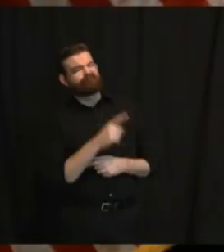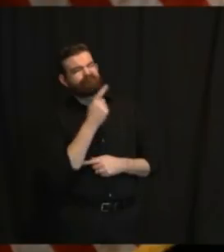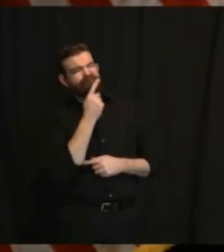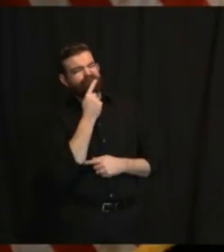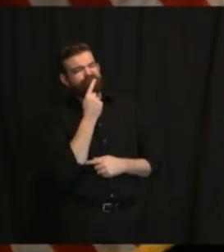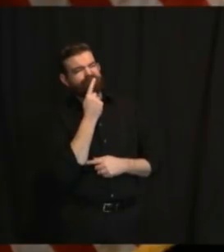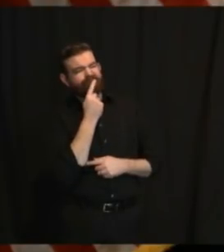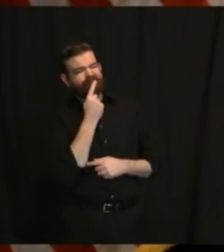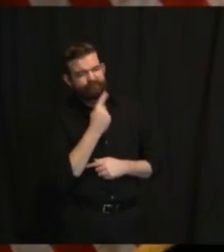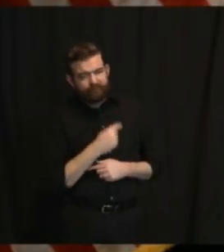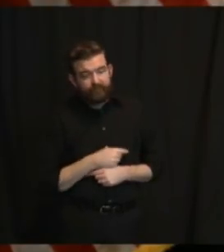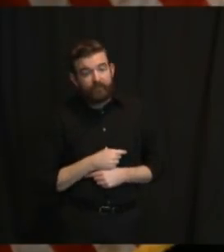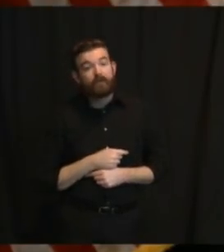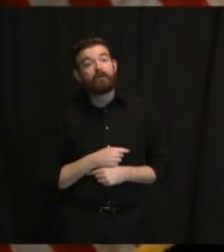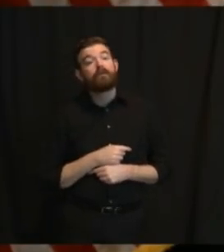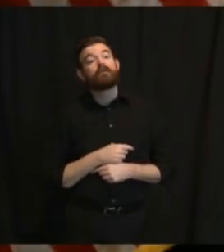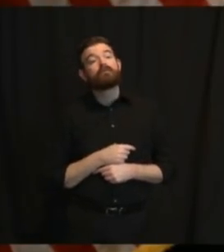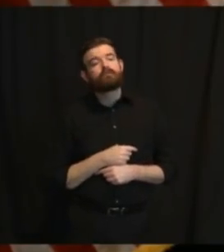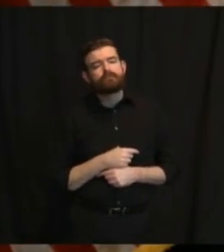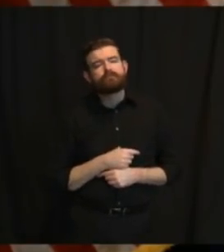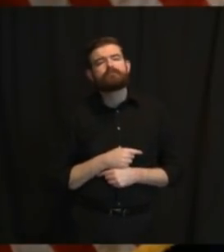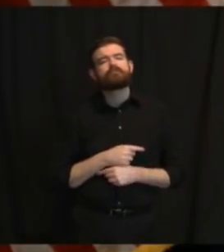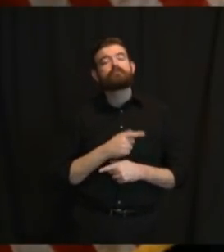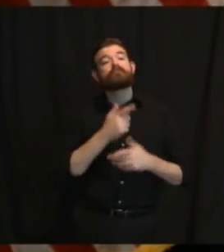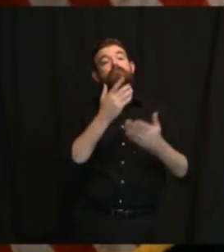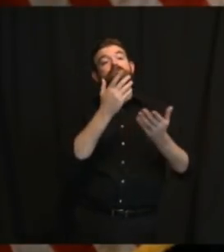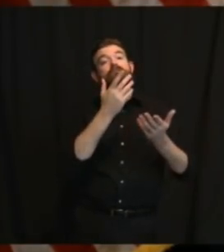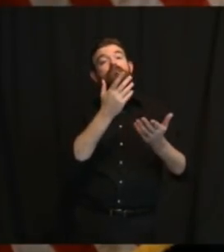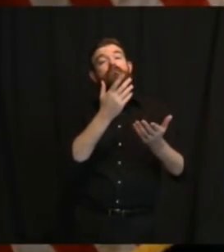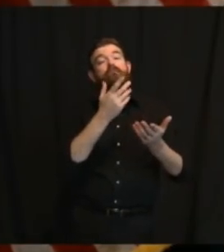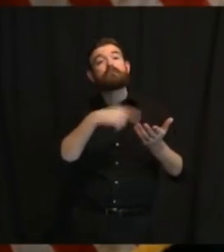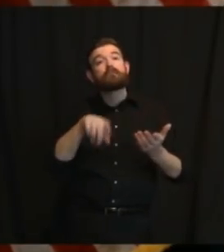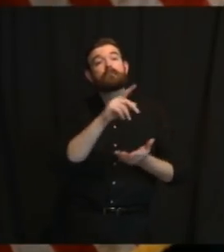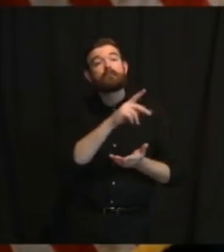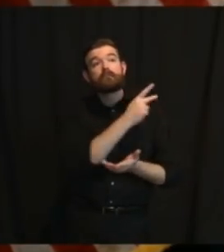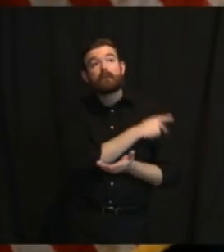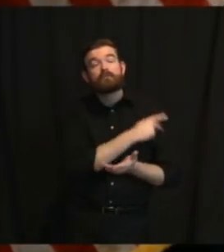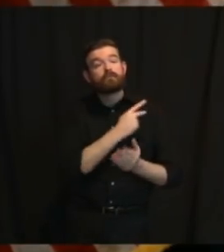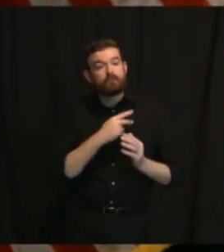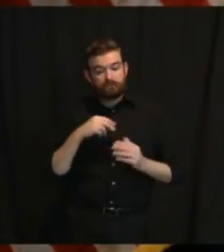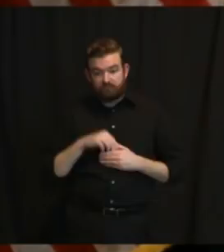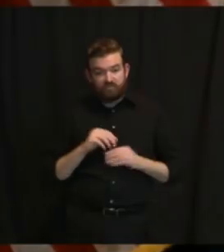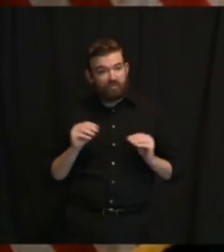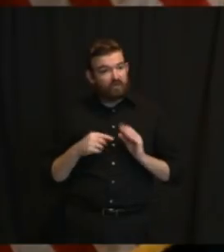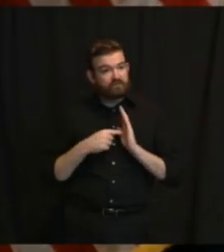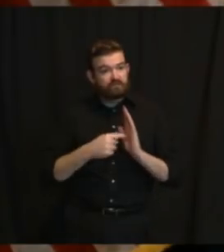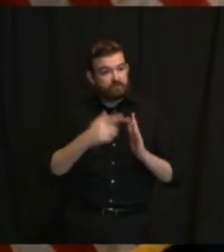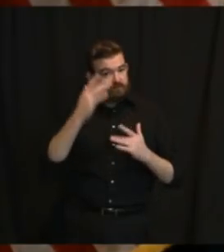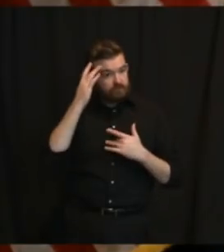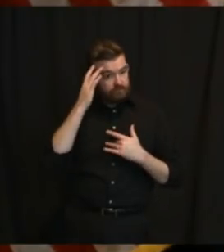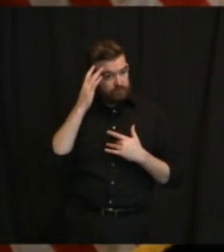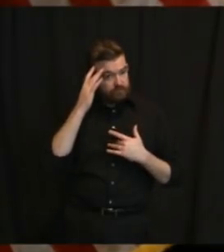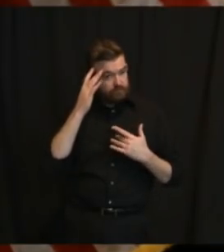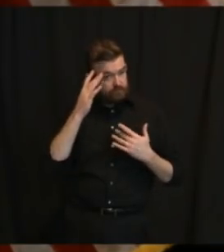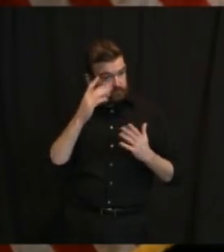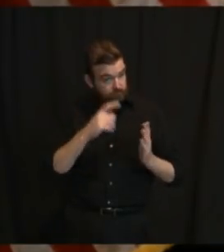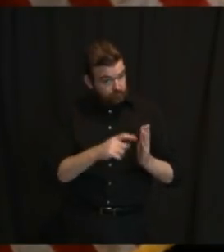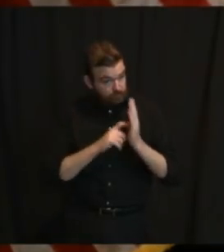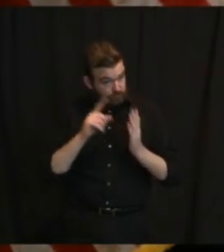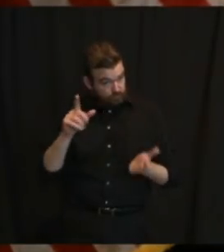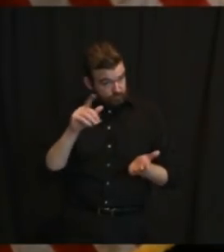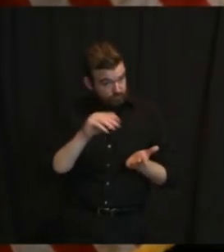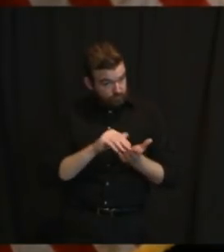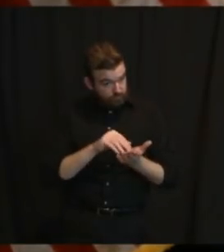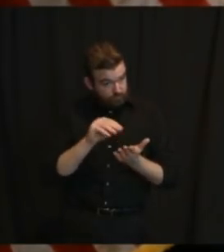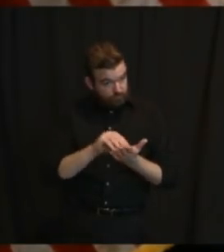a doctor to say you're asymptomatic, but you should go? You need a doctor's note? I'm not sure. We're not requiring that. But we want we want folks, and this is a